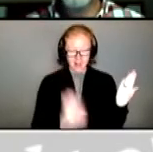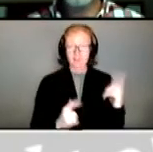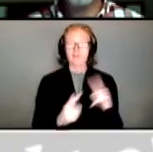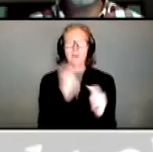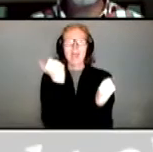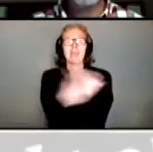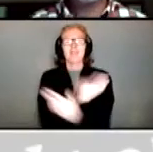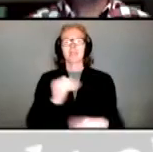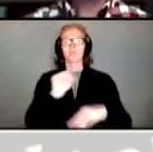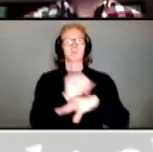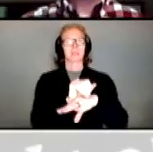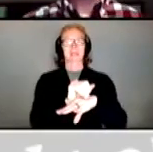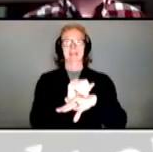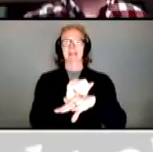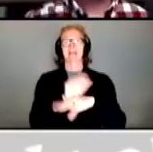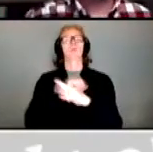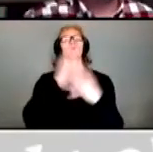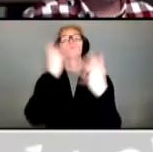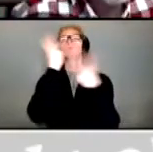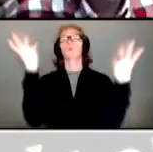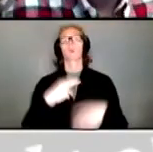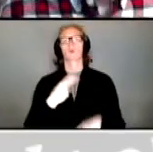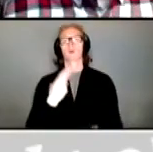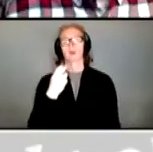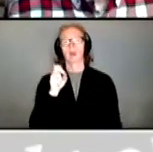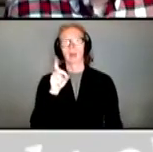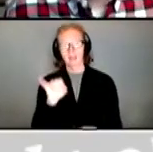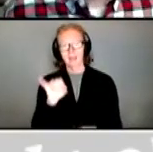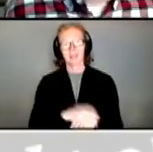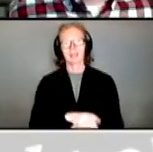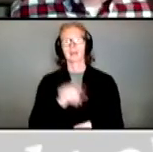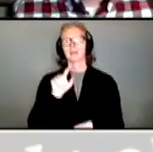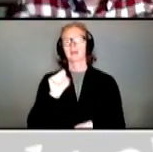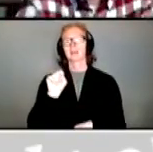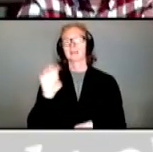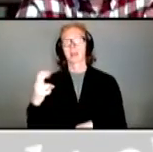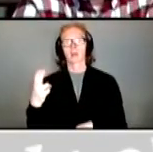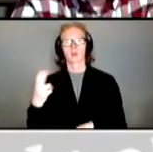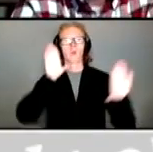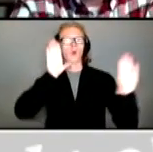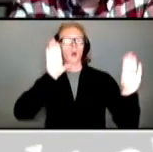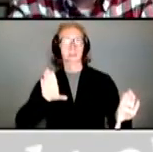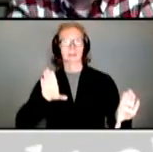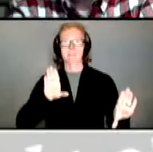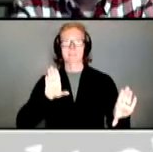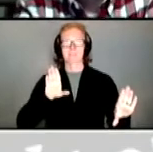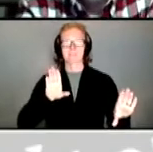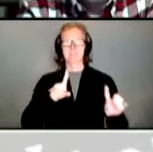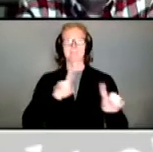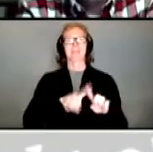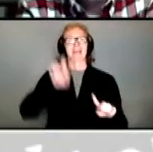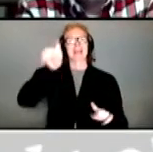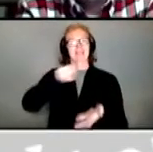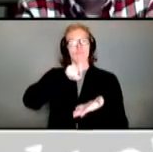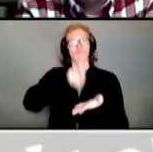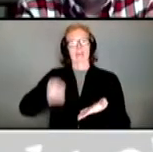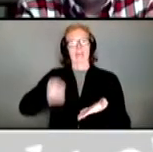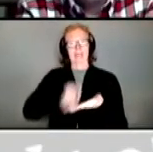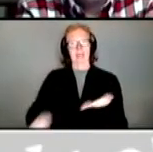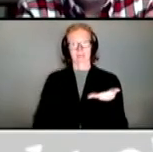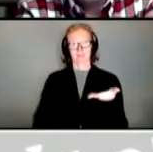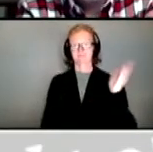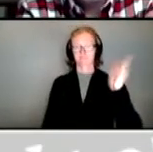was beautiful. Heidi and Sarah, it was totally awesome. But I need something in writing that would